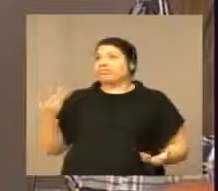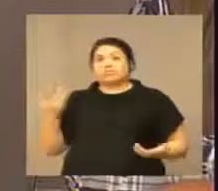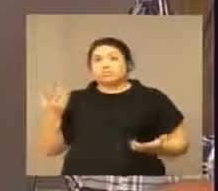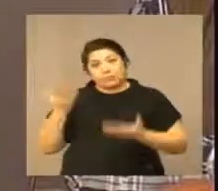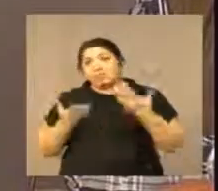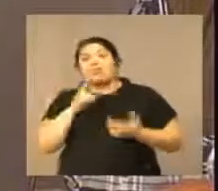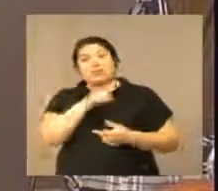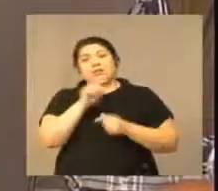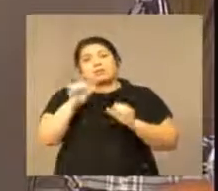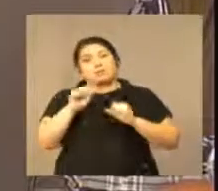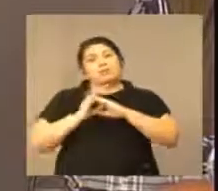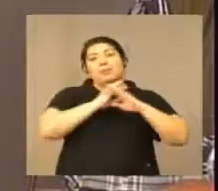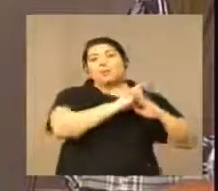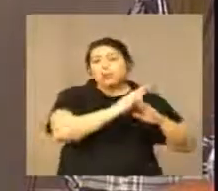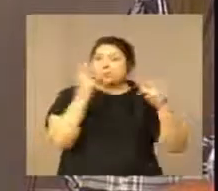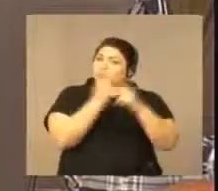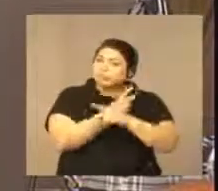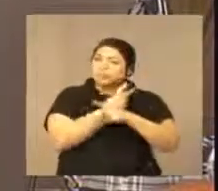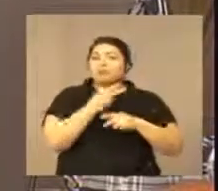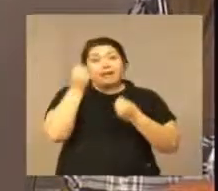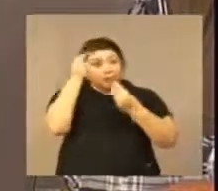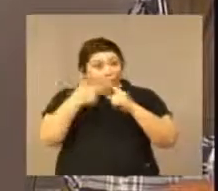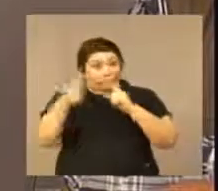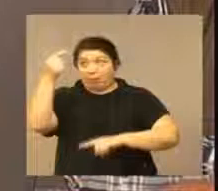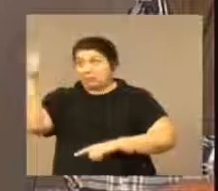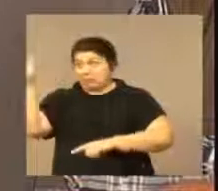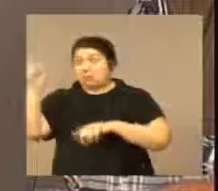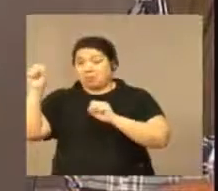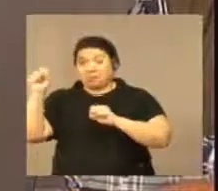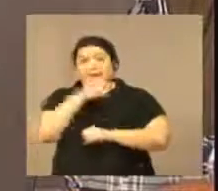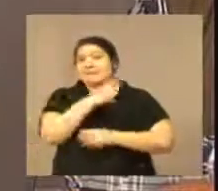from information from governments, but also information from businesses